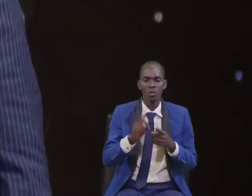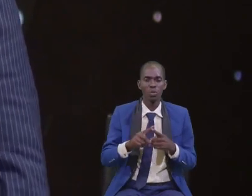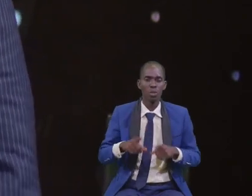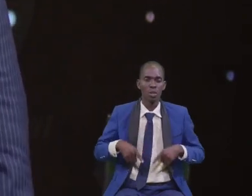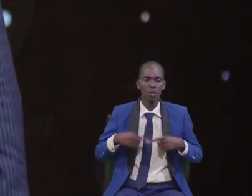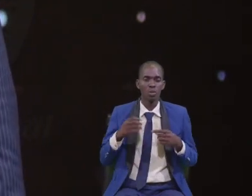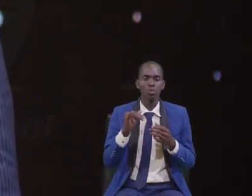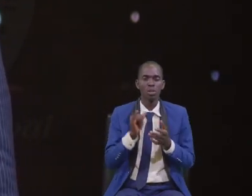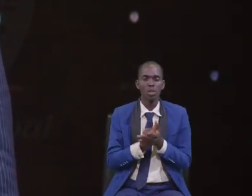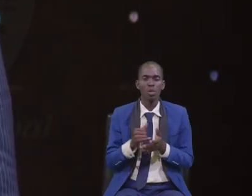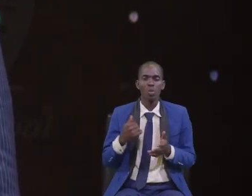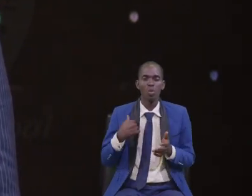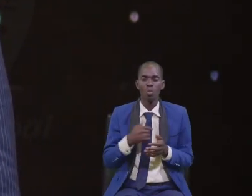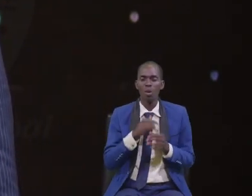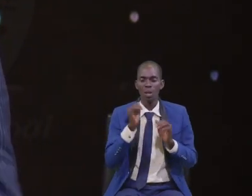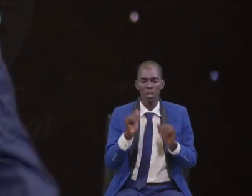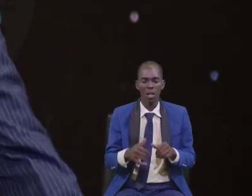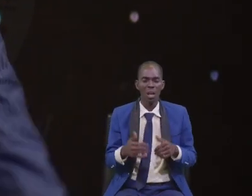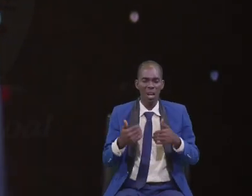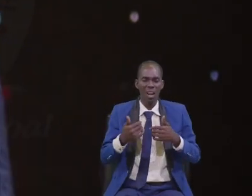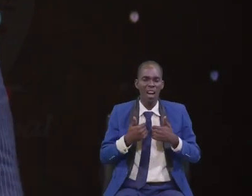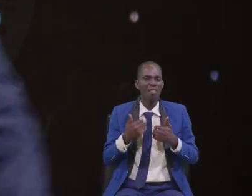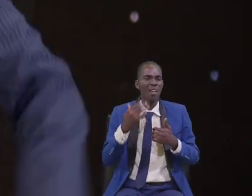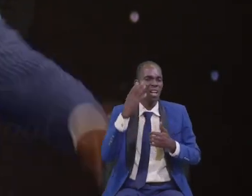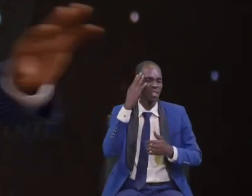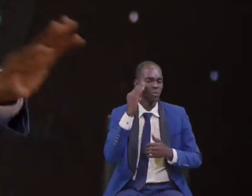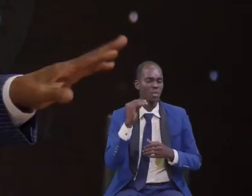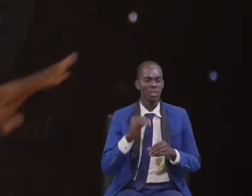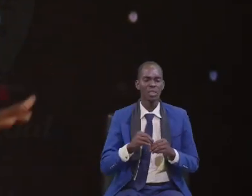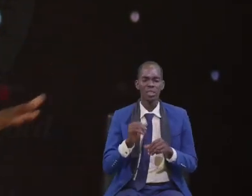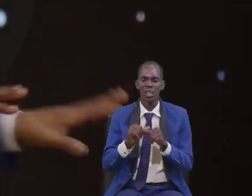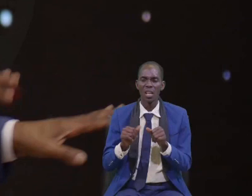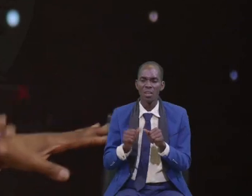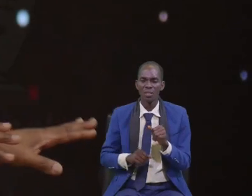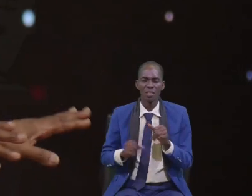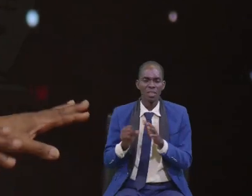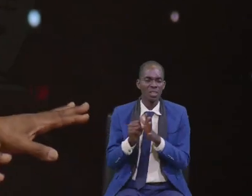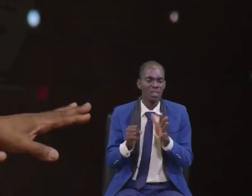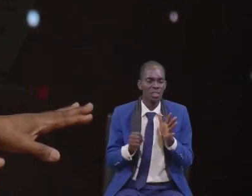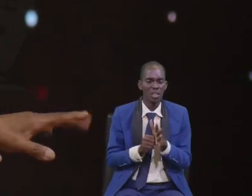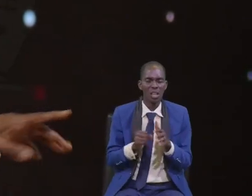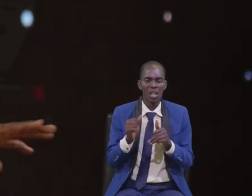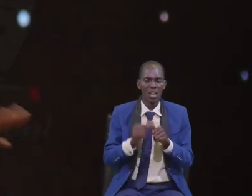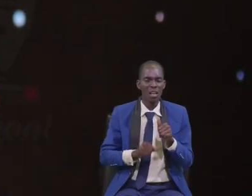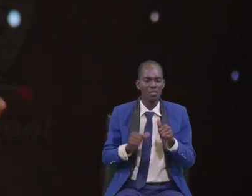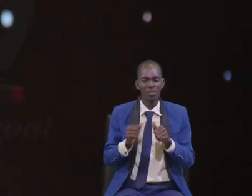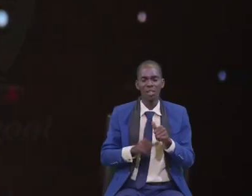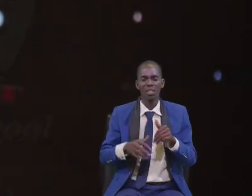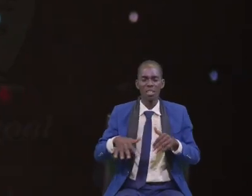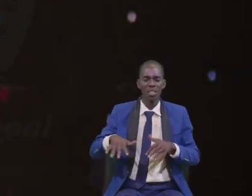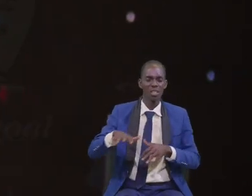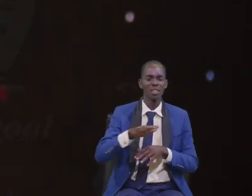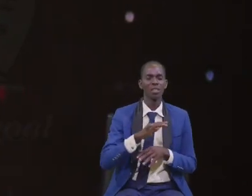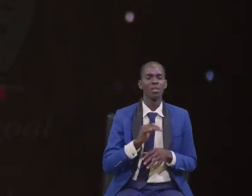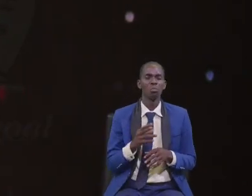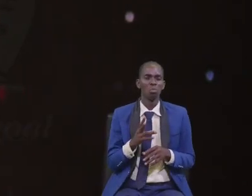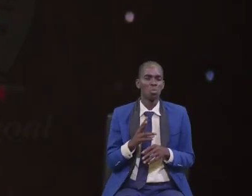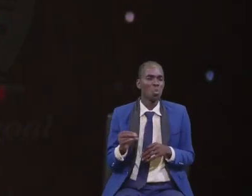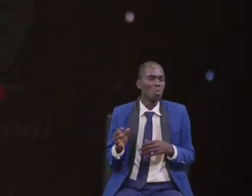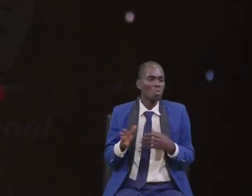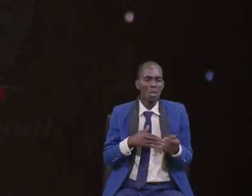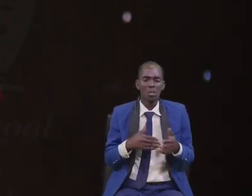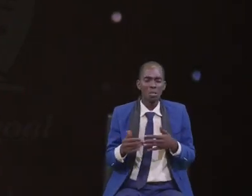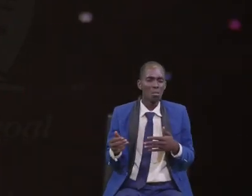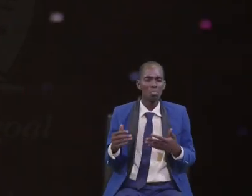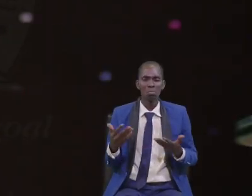experience in every state of life, every situation in life, every area of our lives, no matter who we're living